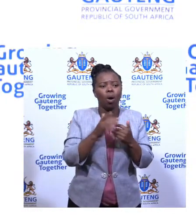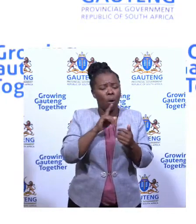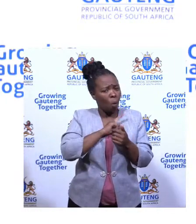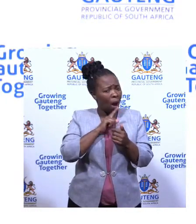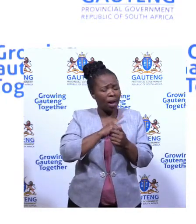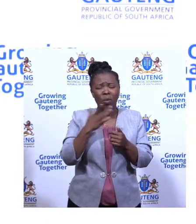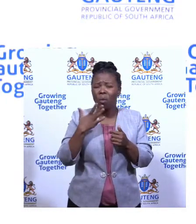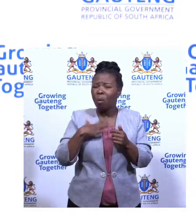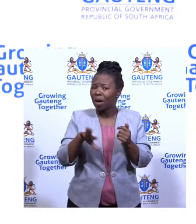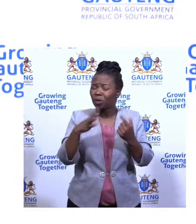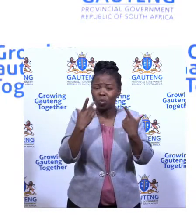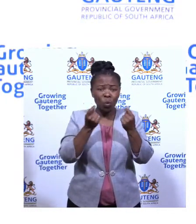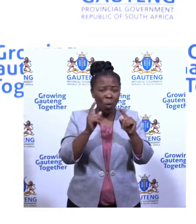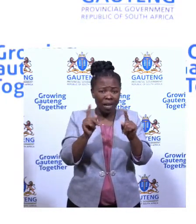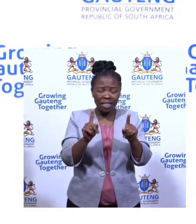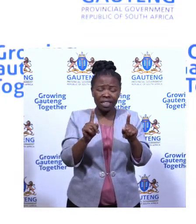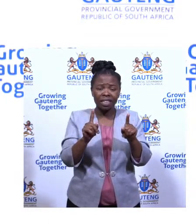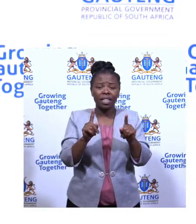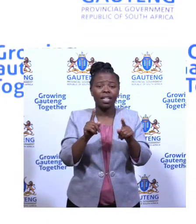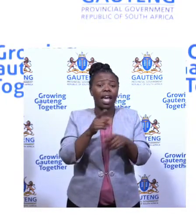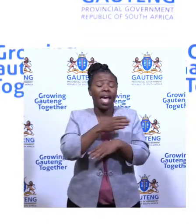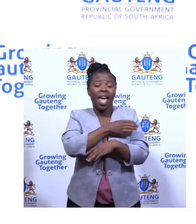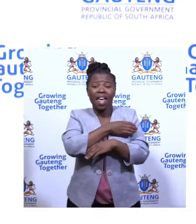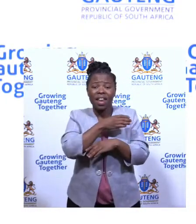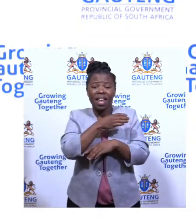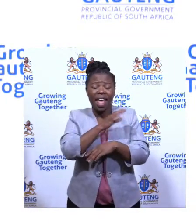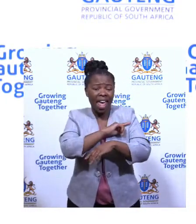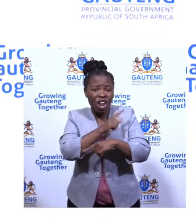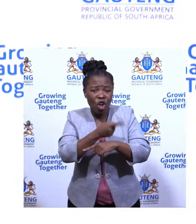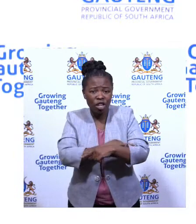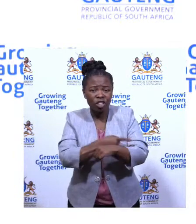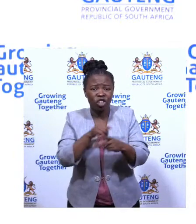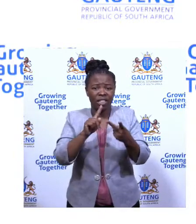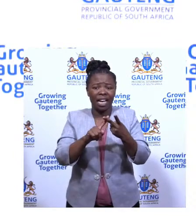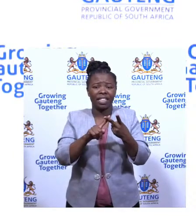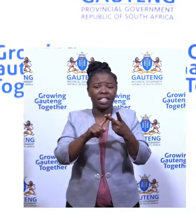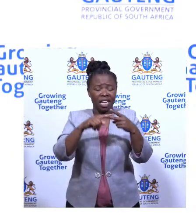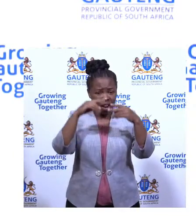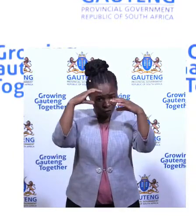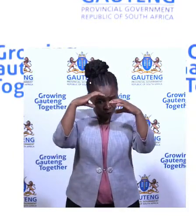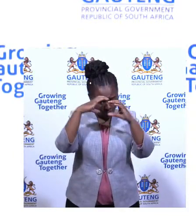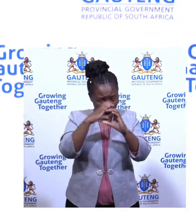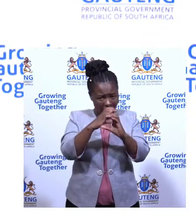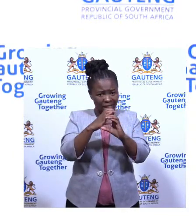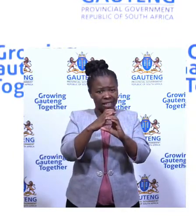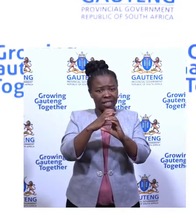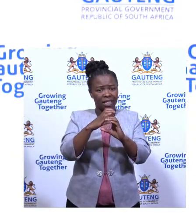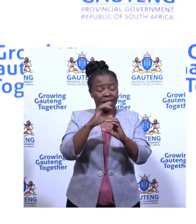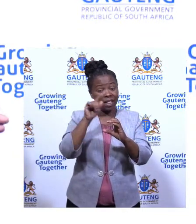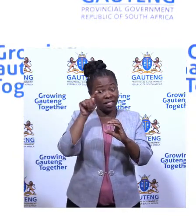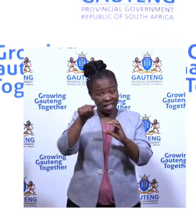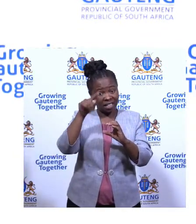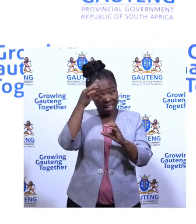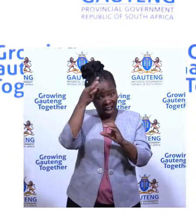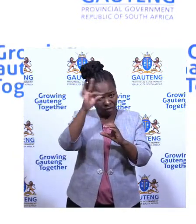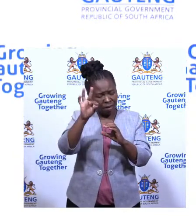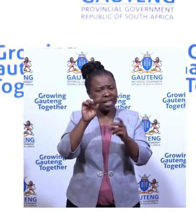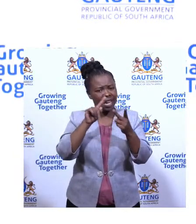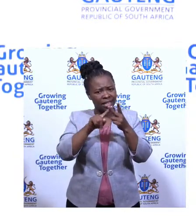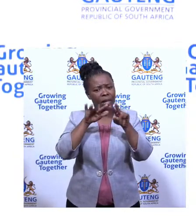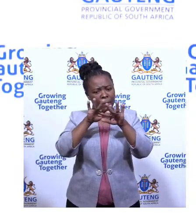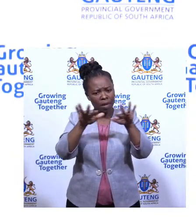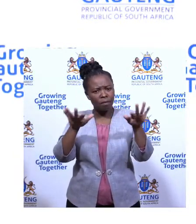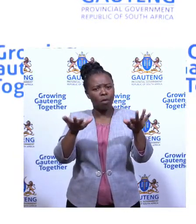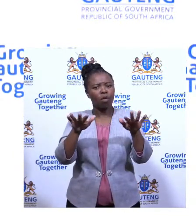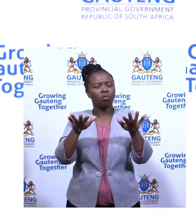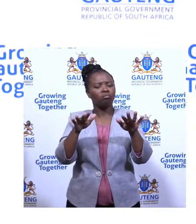we want the energy and the focus of this government and the people of our province